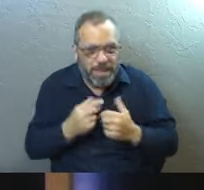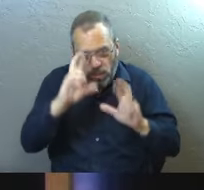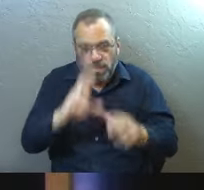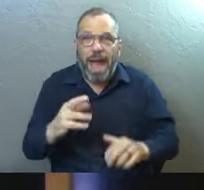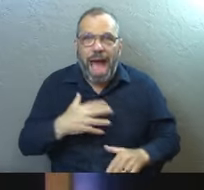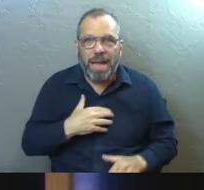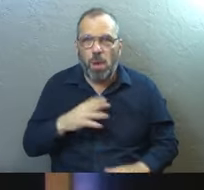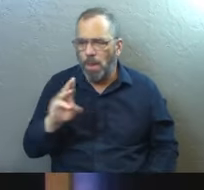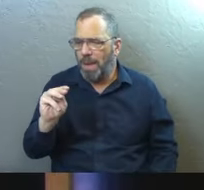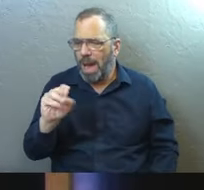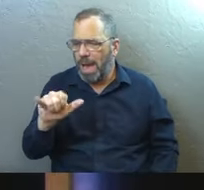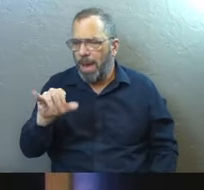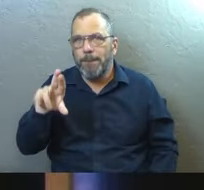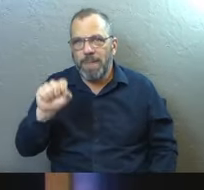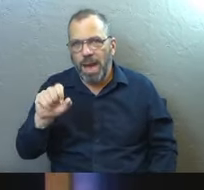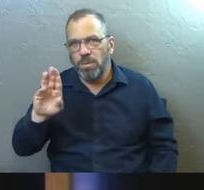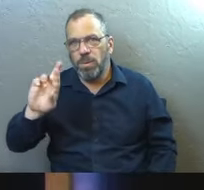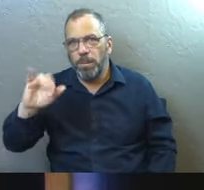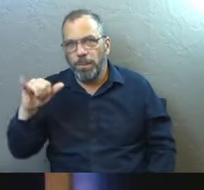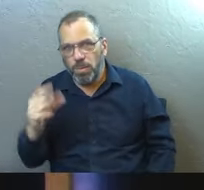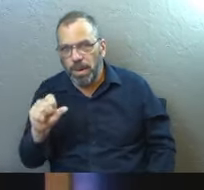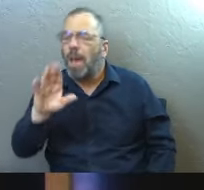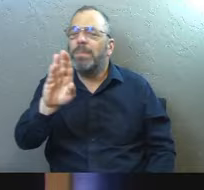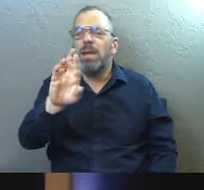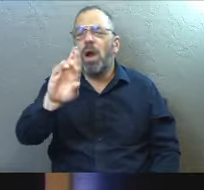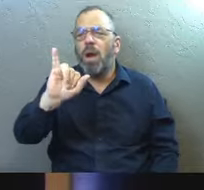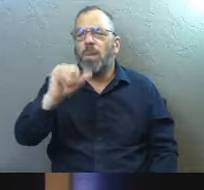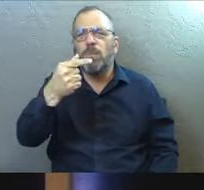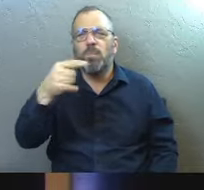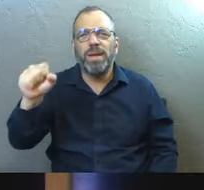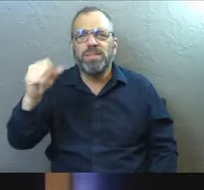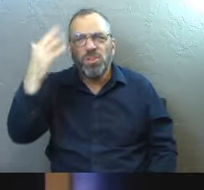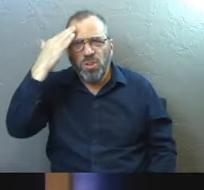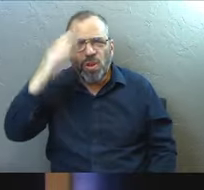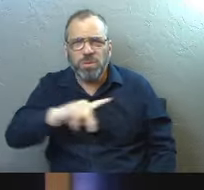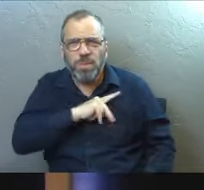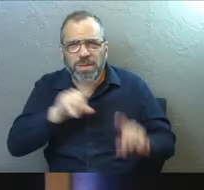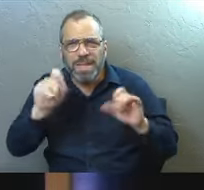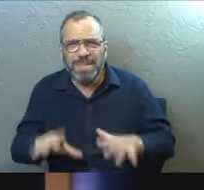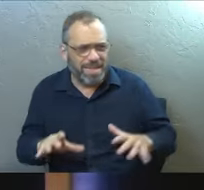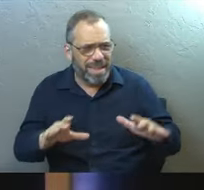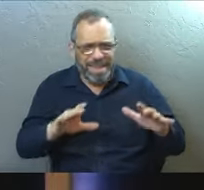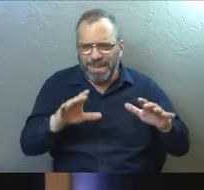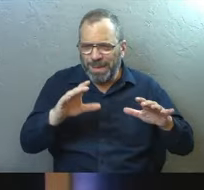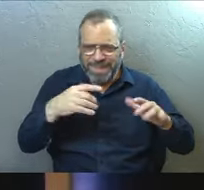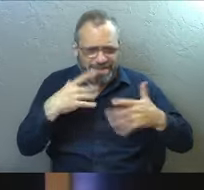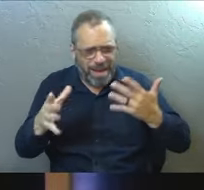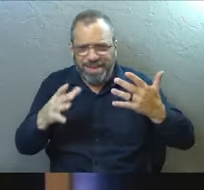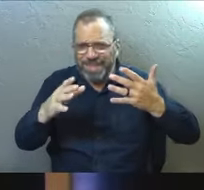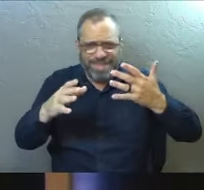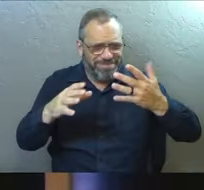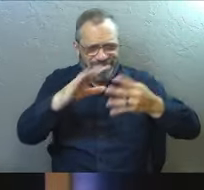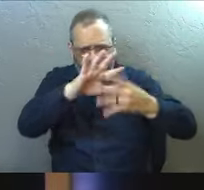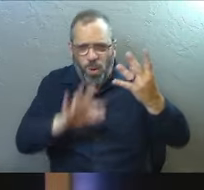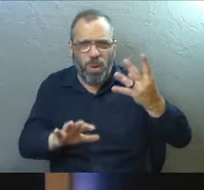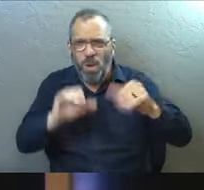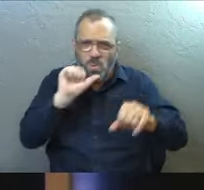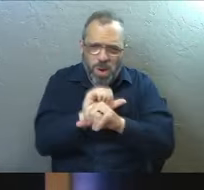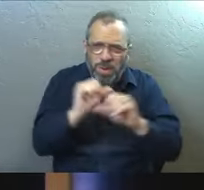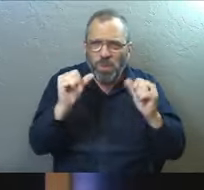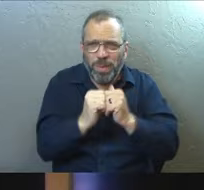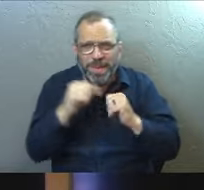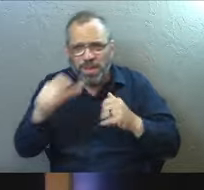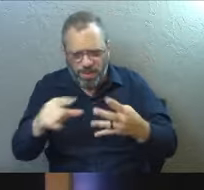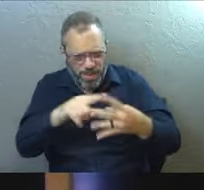me. I know my Myers-Briggs personality, right? If you're taking that personality test and it tells you all these things about you and it tells you how people could work with